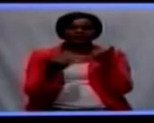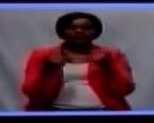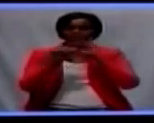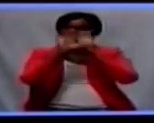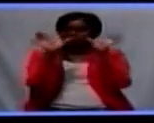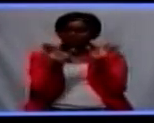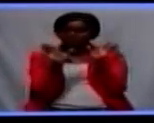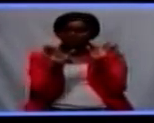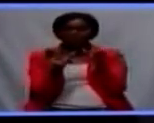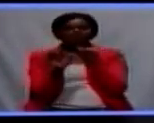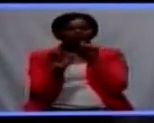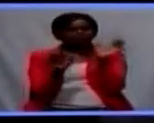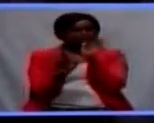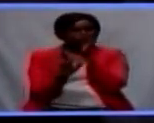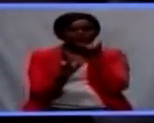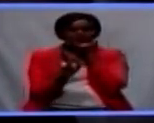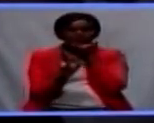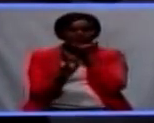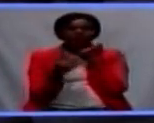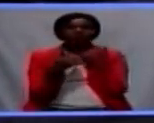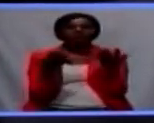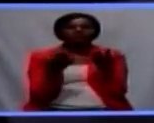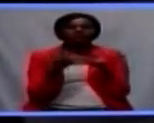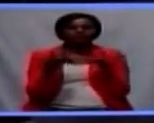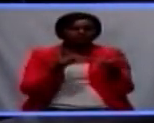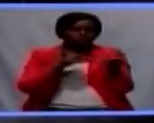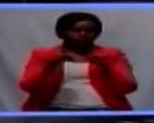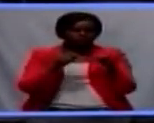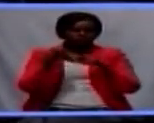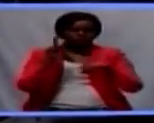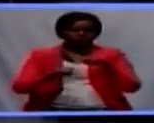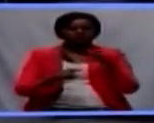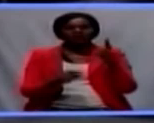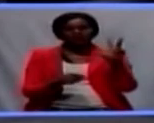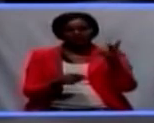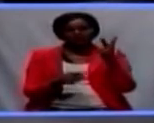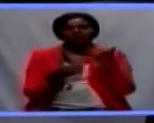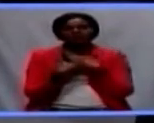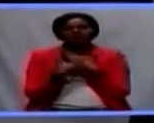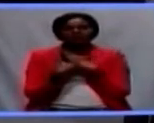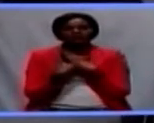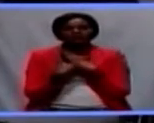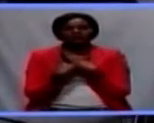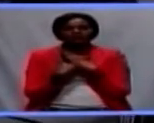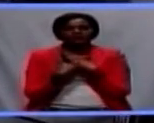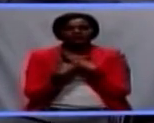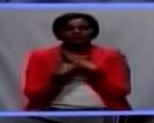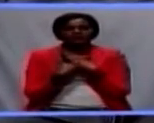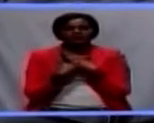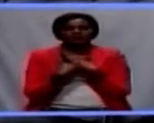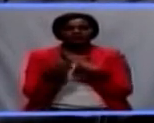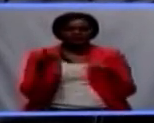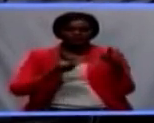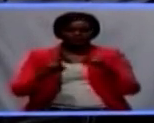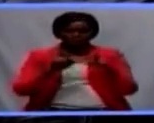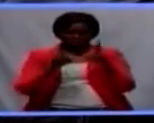is not their fault. It's beyond their control. And we have another third category where people just decide not